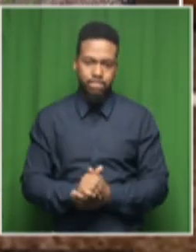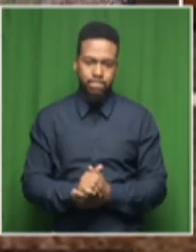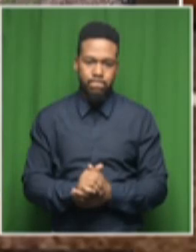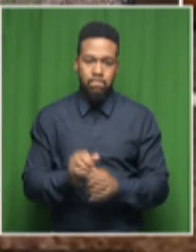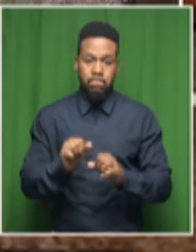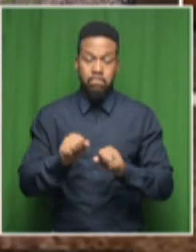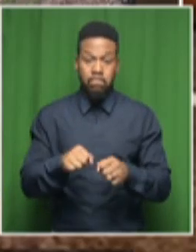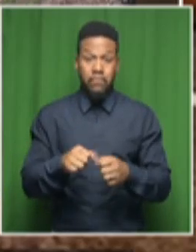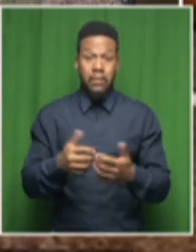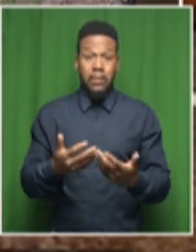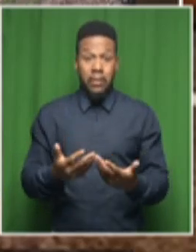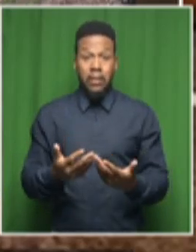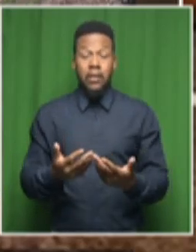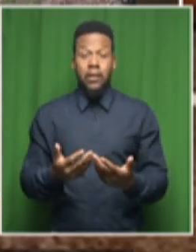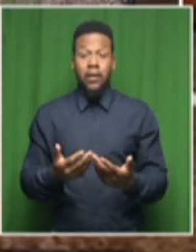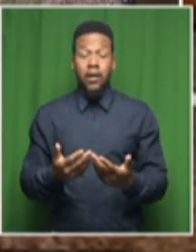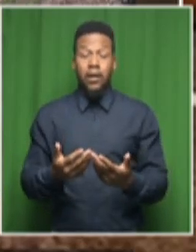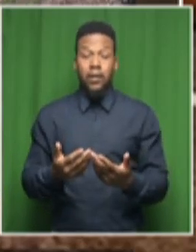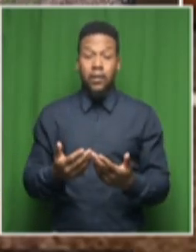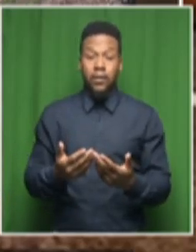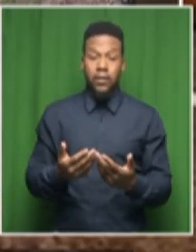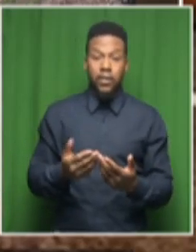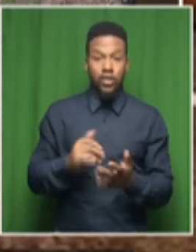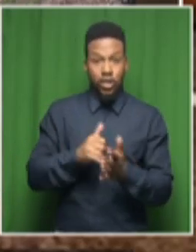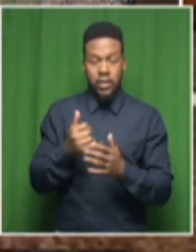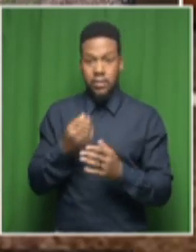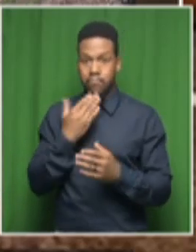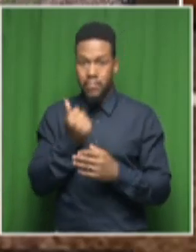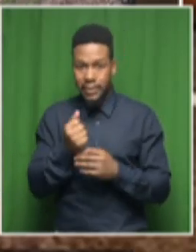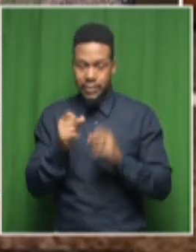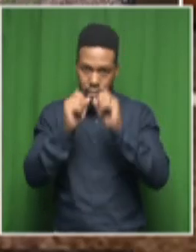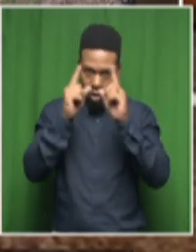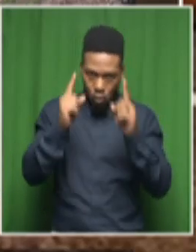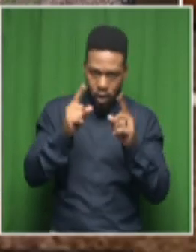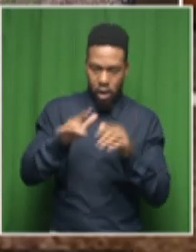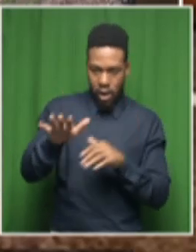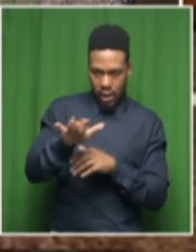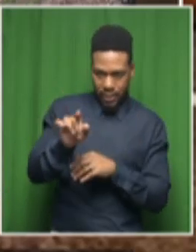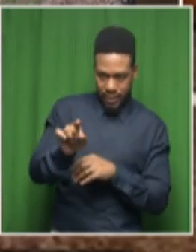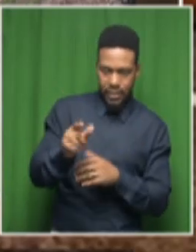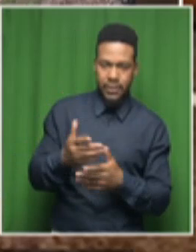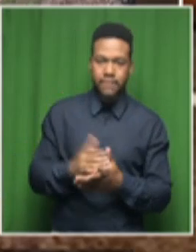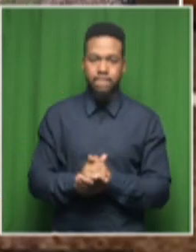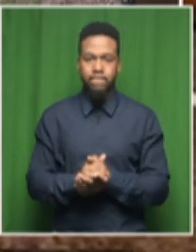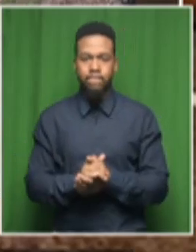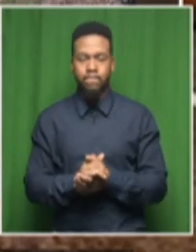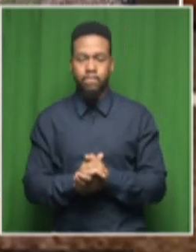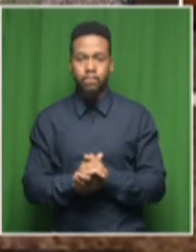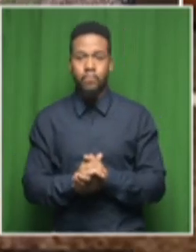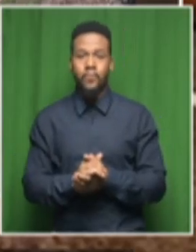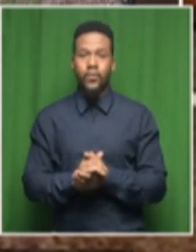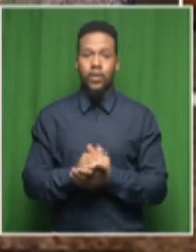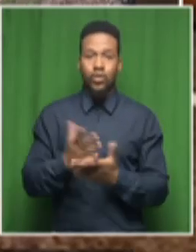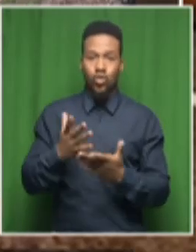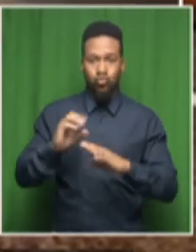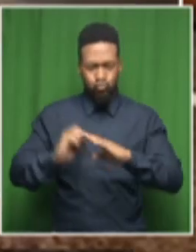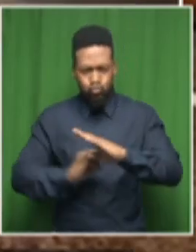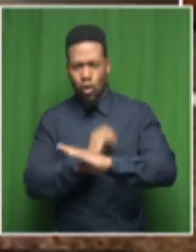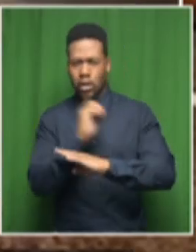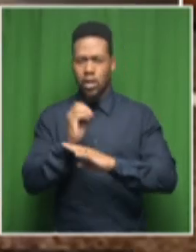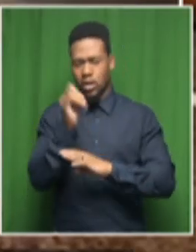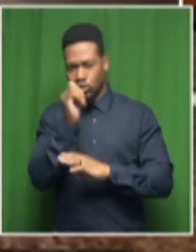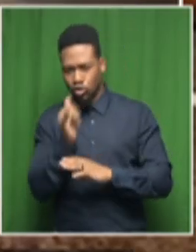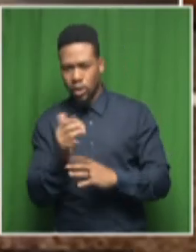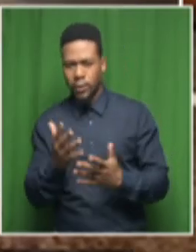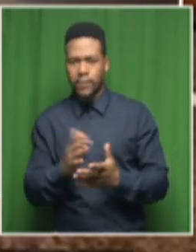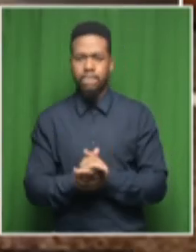a backlog, but it really is the southbound side, just to be aware of that sort of continual delay during the day because of the roadworks and the breakdowns.